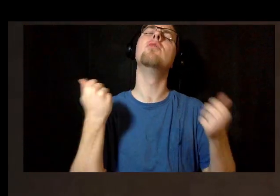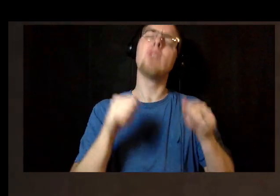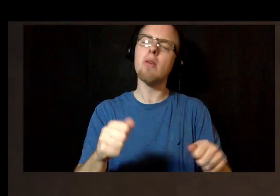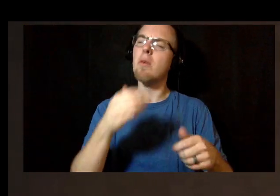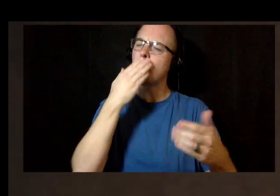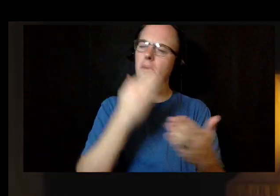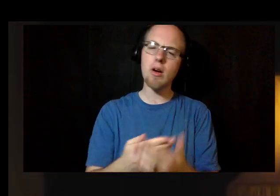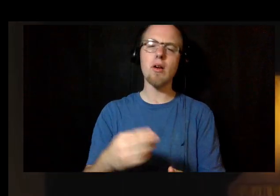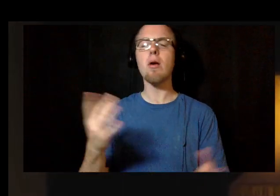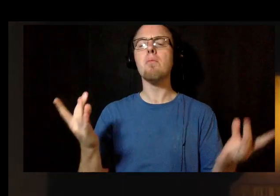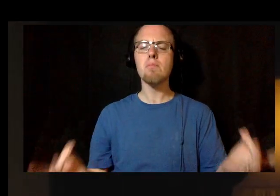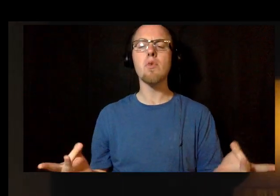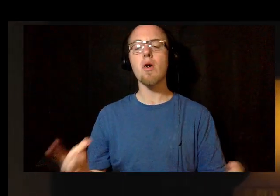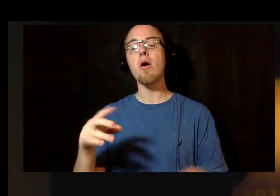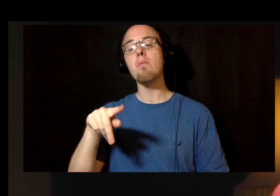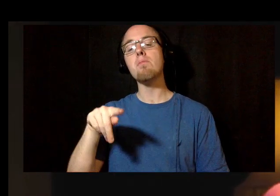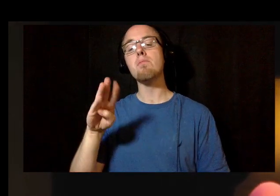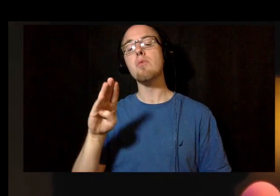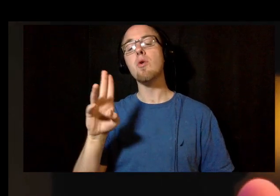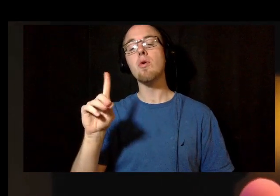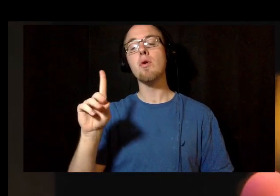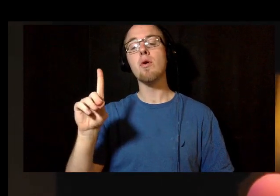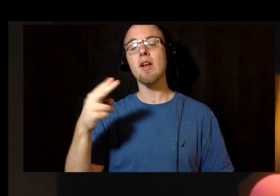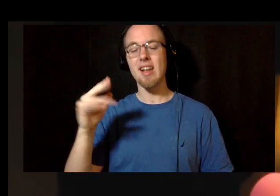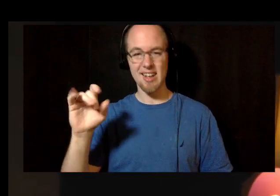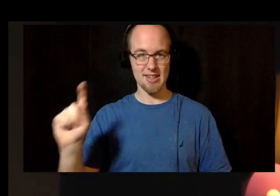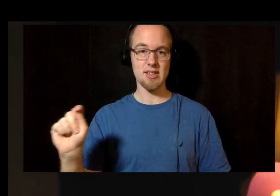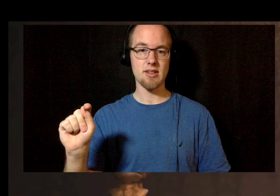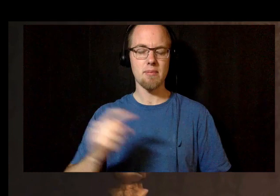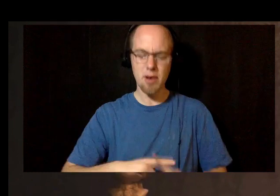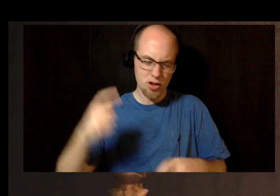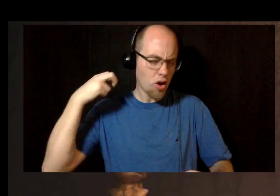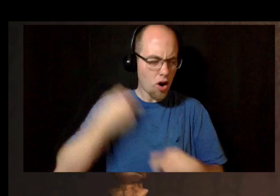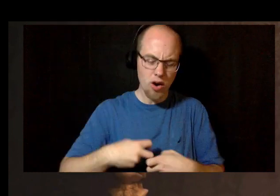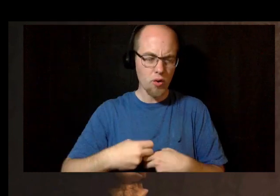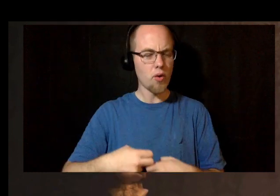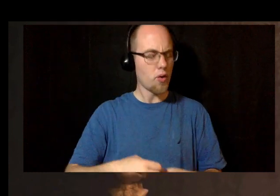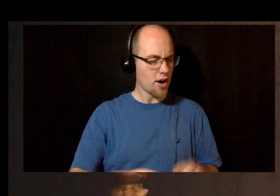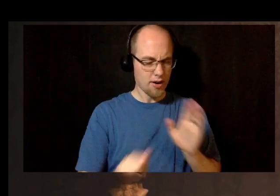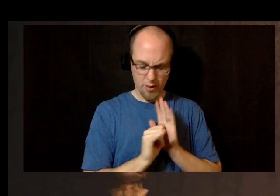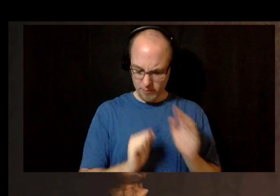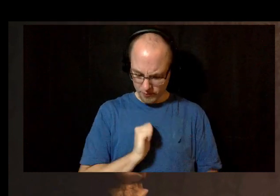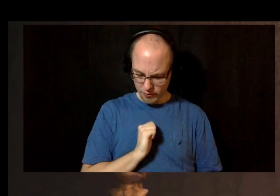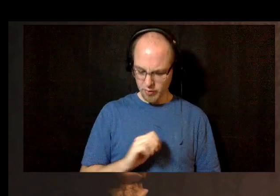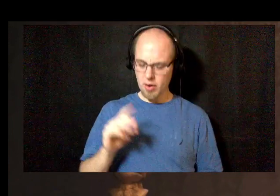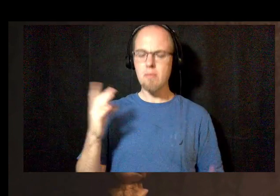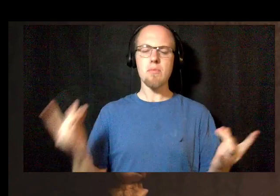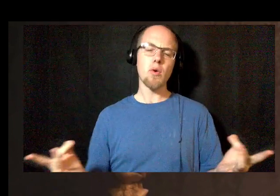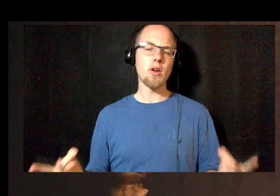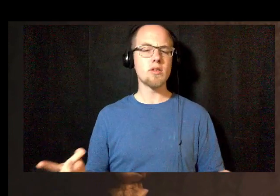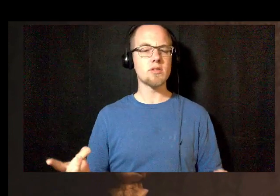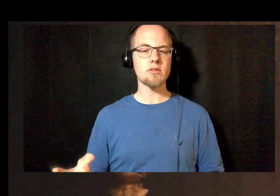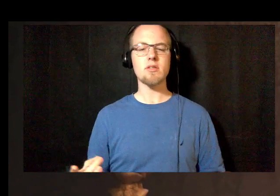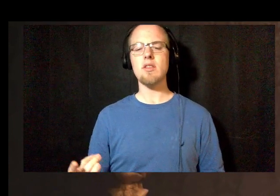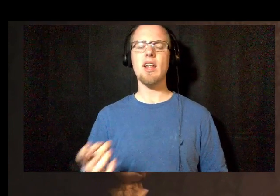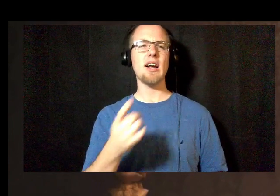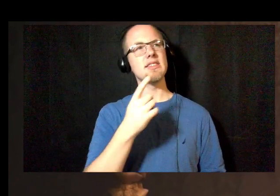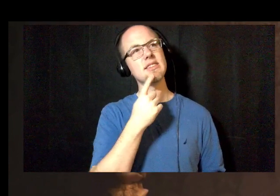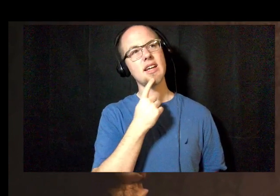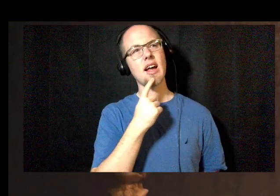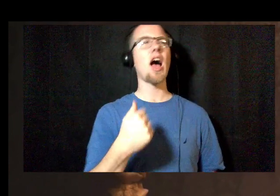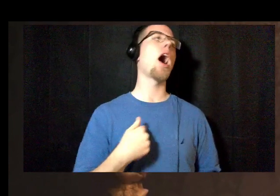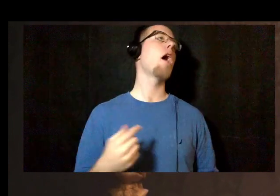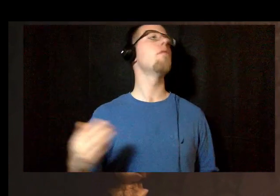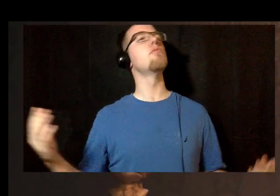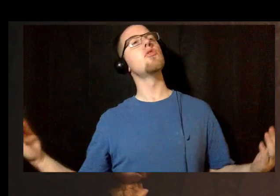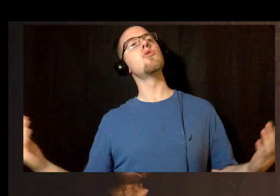I'm trying. But it's even difficult to identify as Buddhist in the current climate without coming across as some sort of new